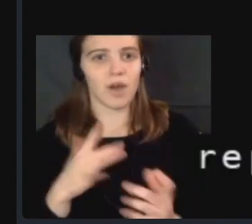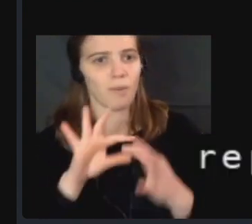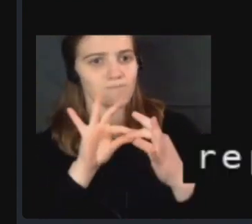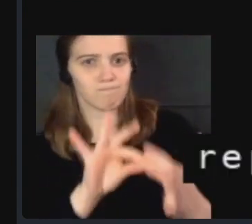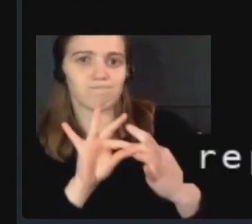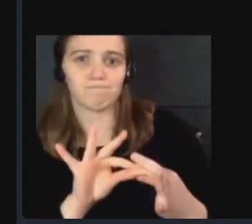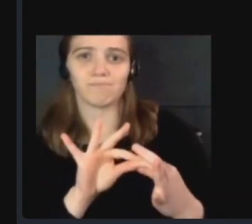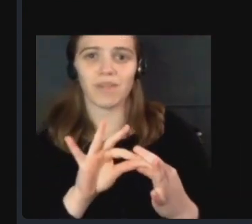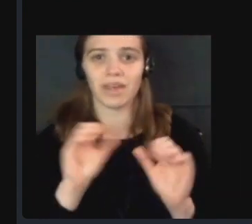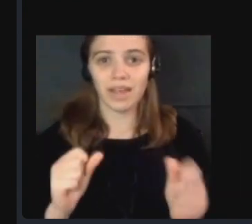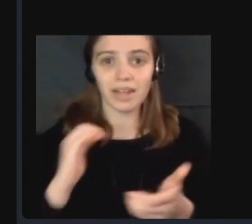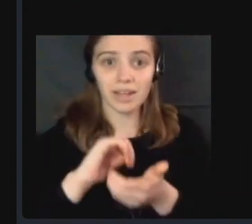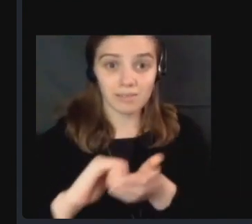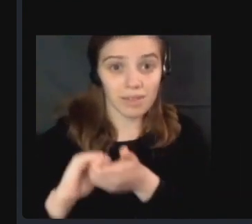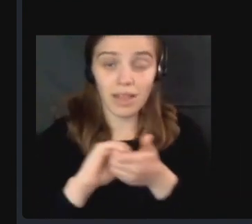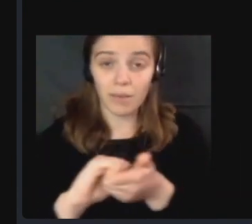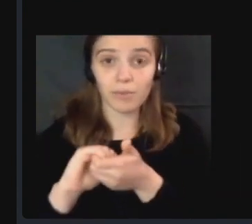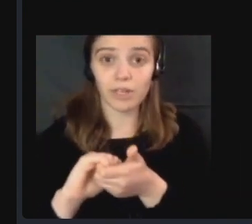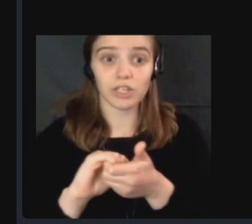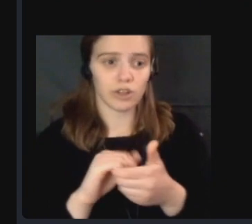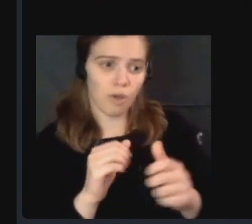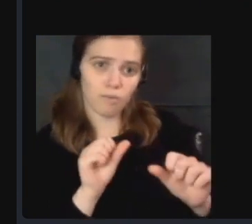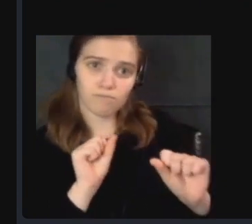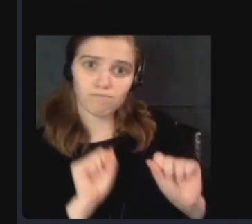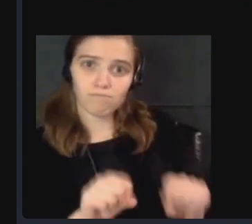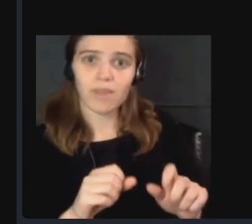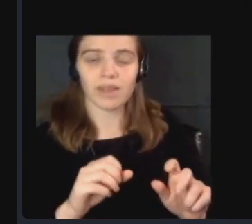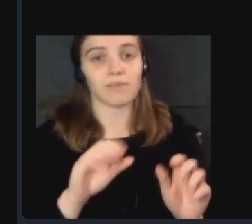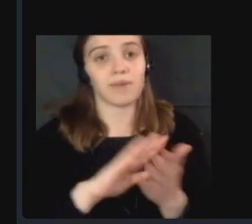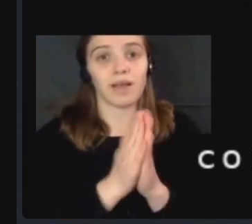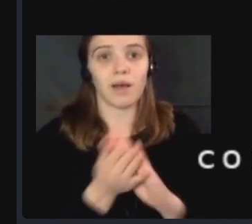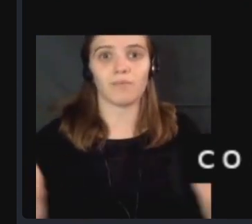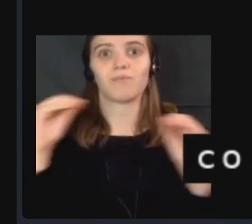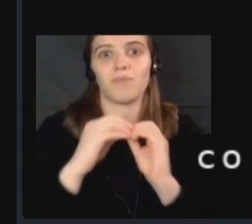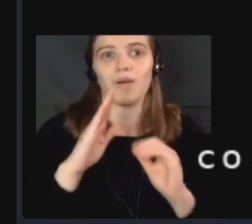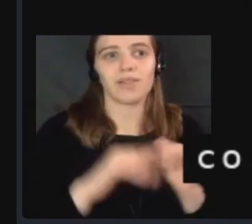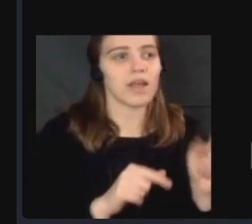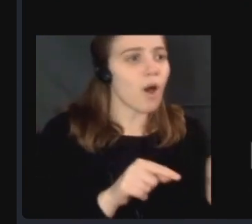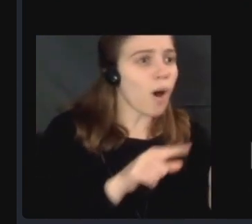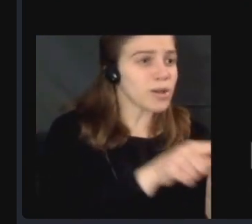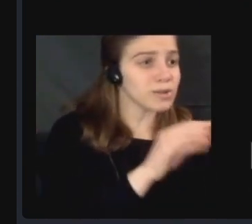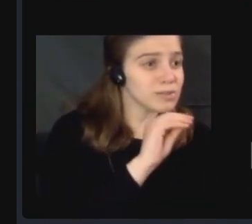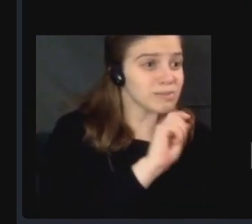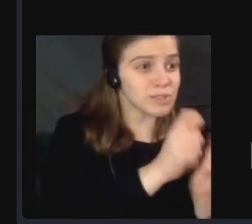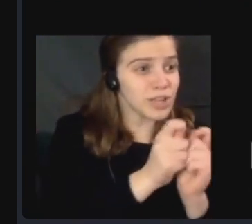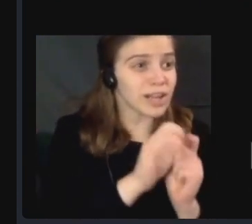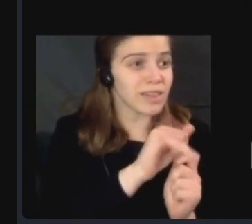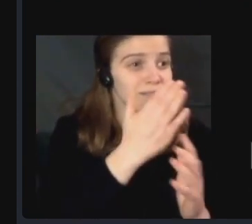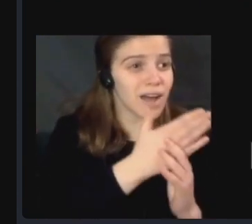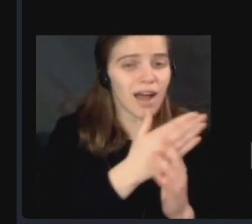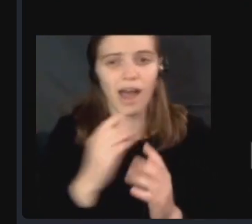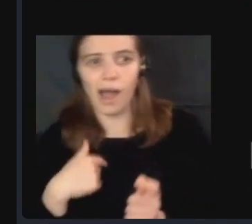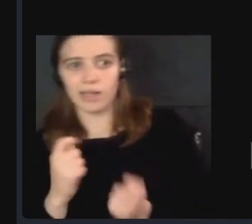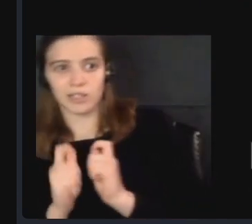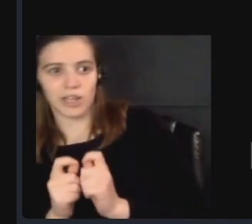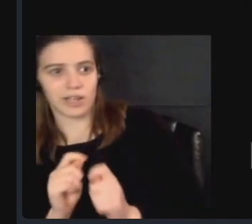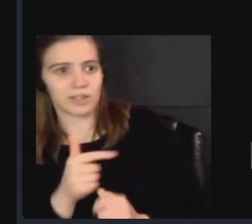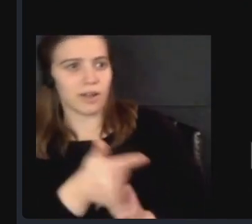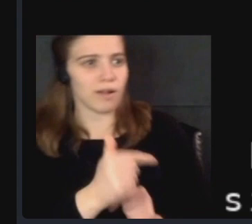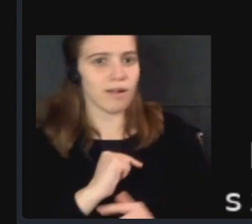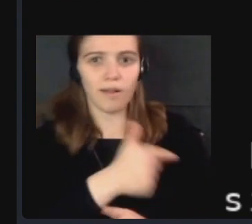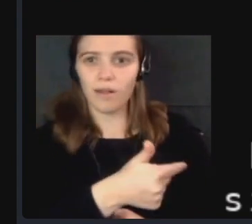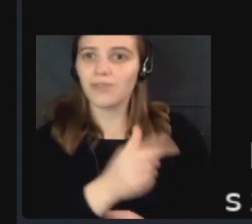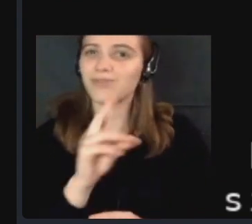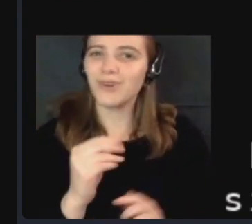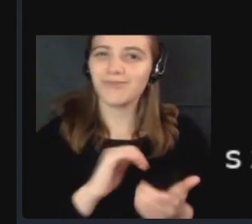collaboration becomes much, much more than simply co-editing in one file. We partnered with one of our